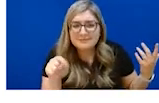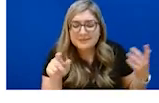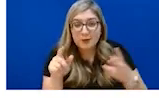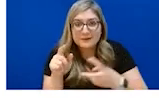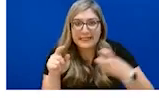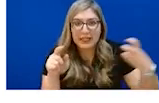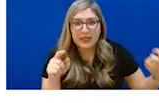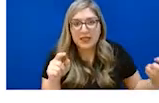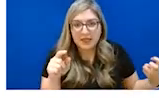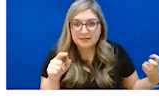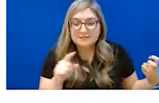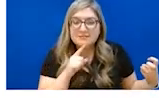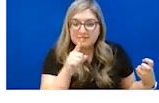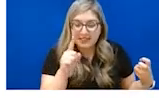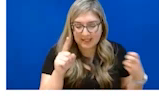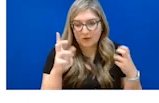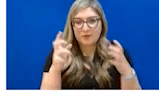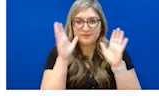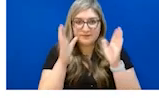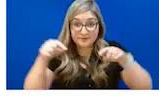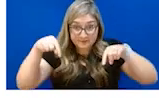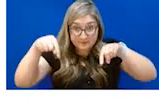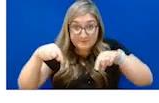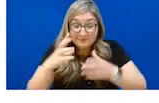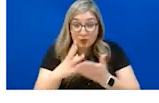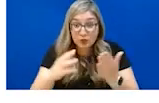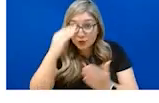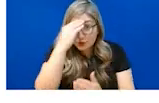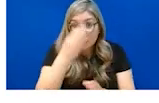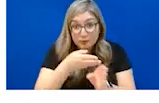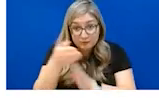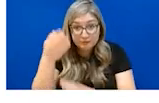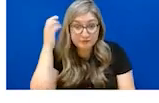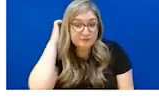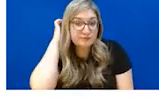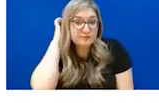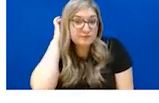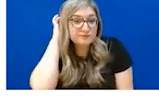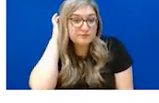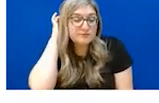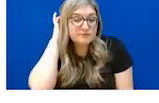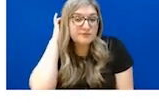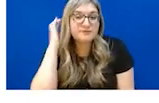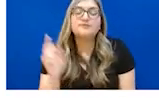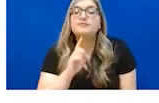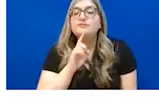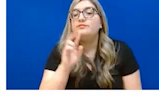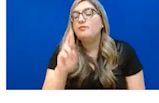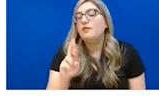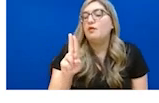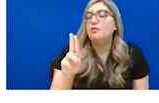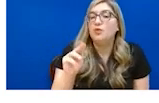away from your cognitive load to focus on the discipline. That's what that rubric provides too. It gets